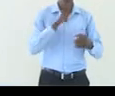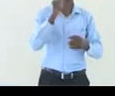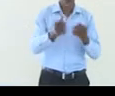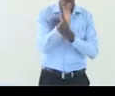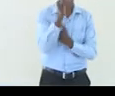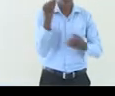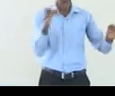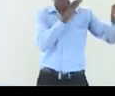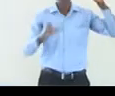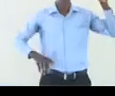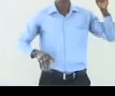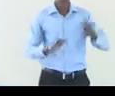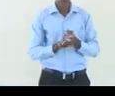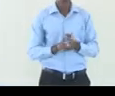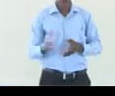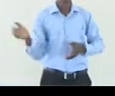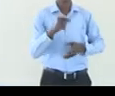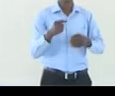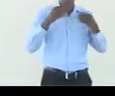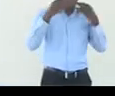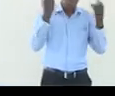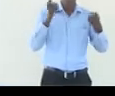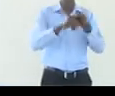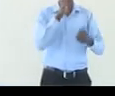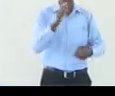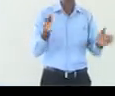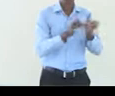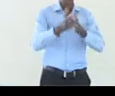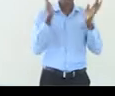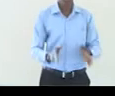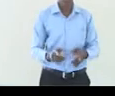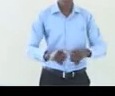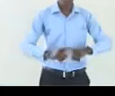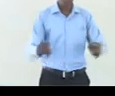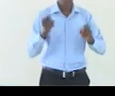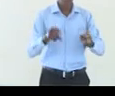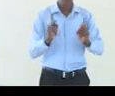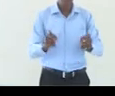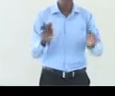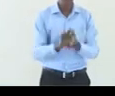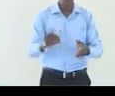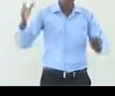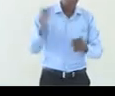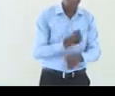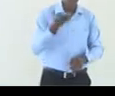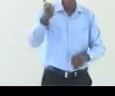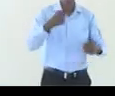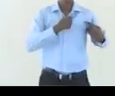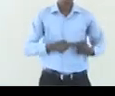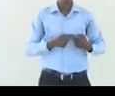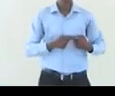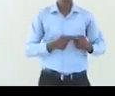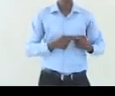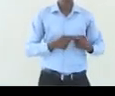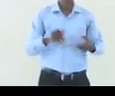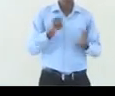God of Jesus Christ. They claim to be Christians, but the person that takes their heart, that possesses their heart,